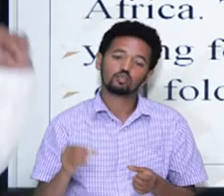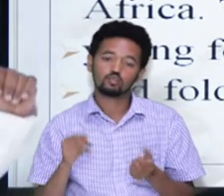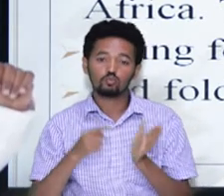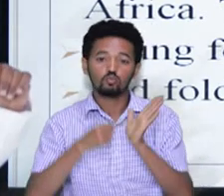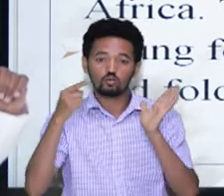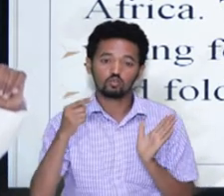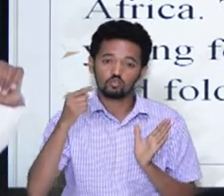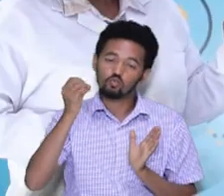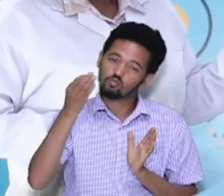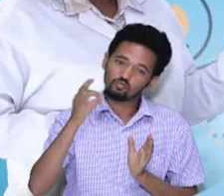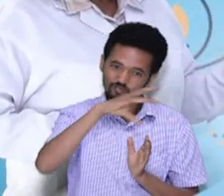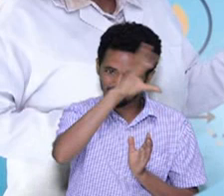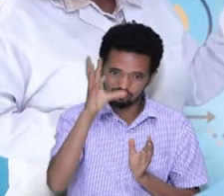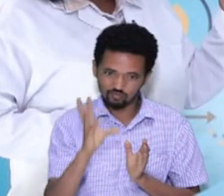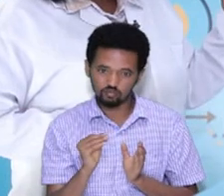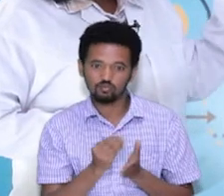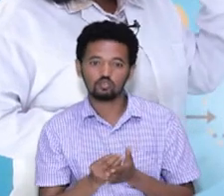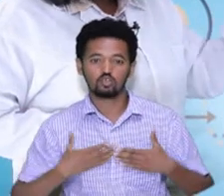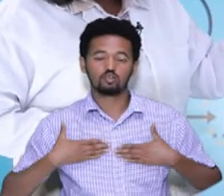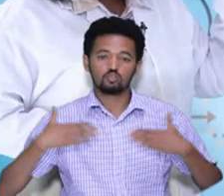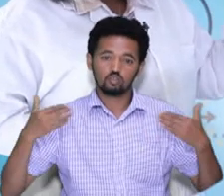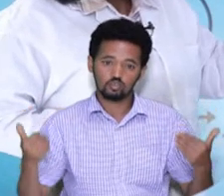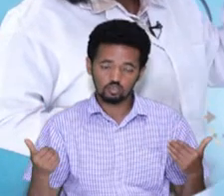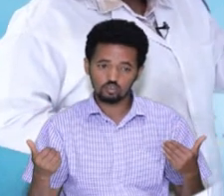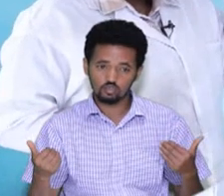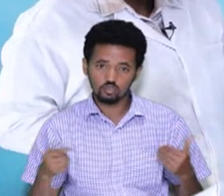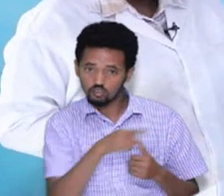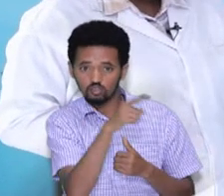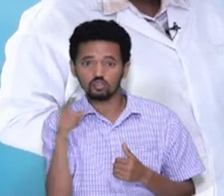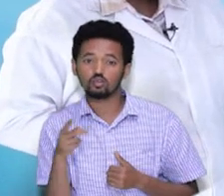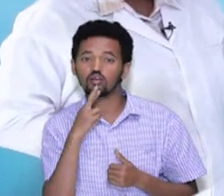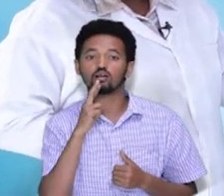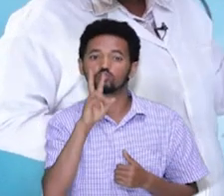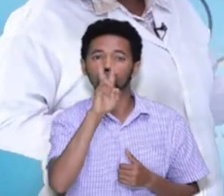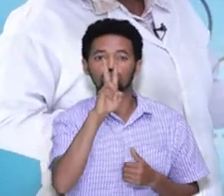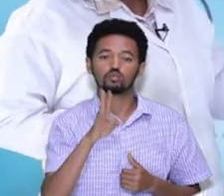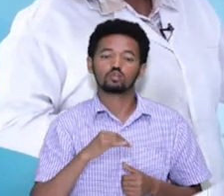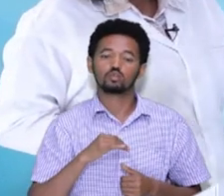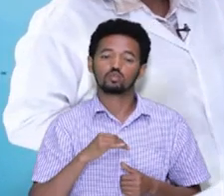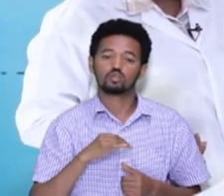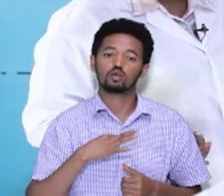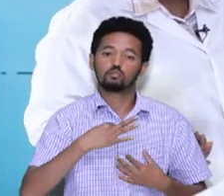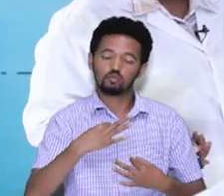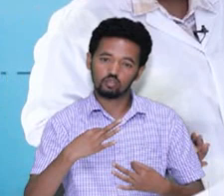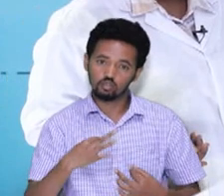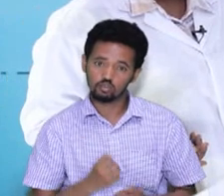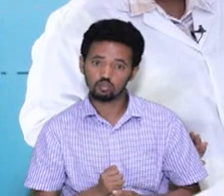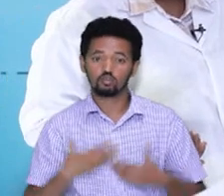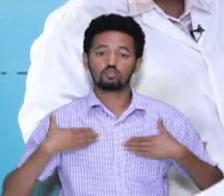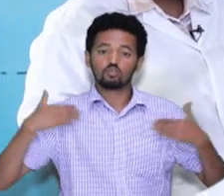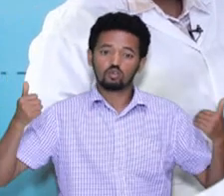point of Africa. There are two types. These are young fold